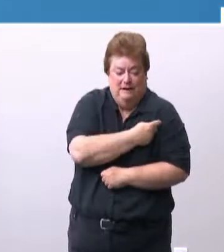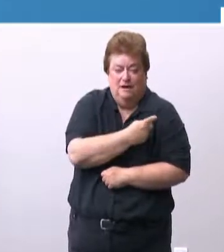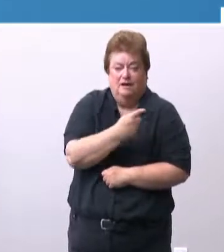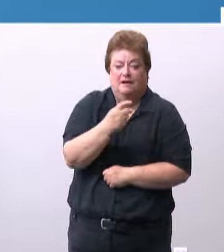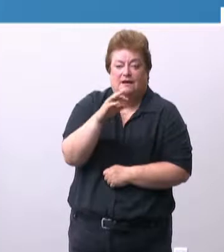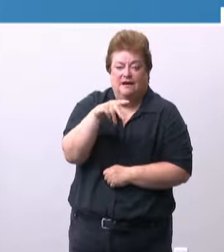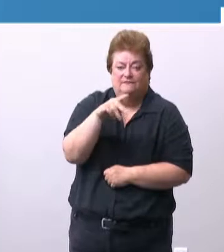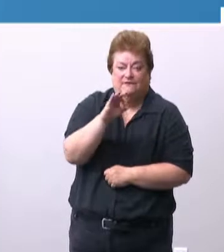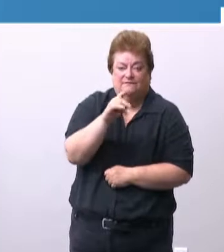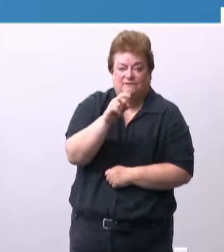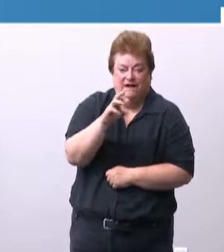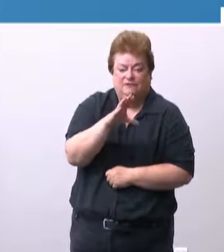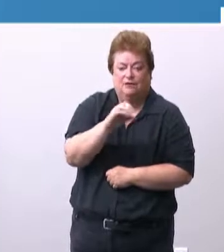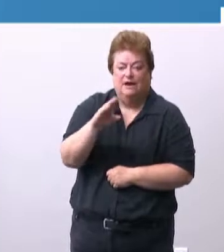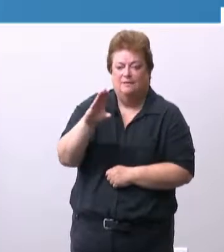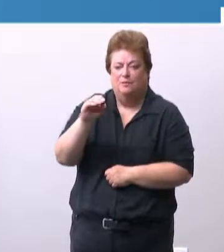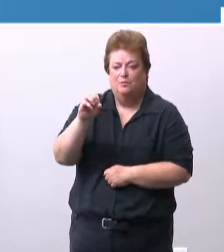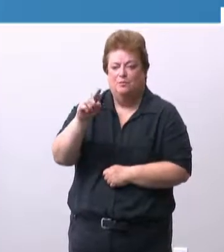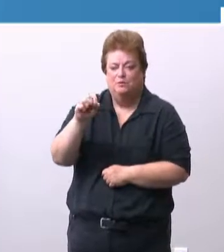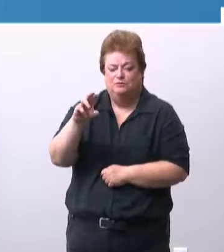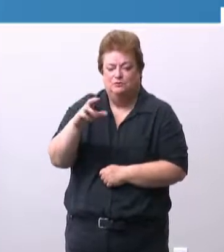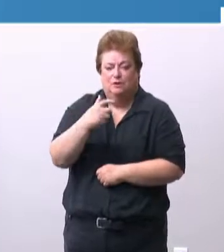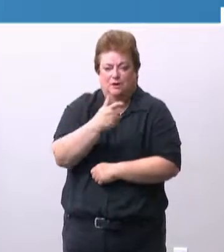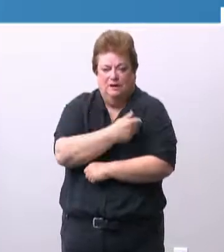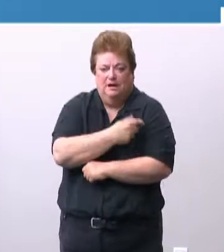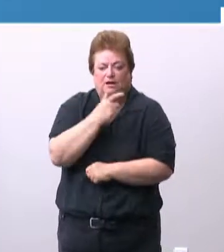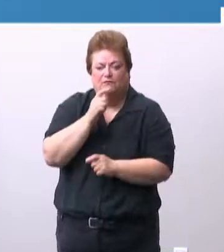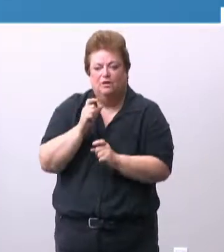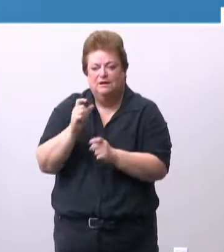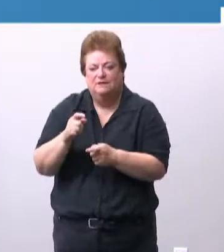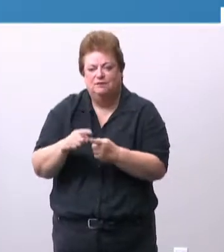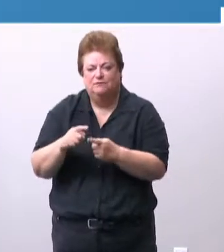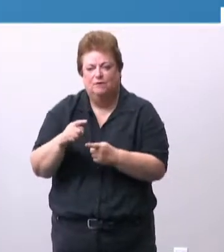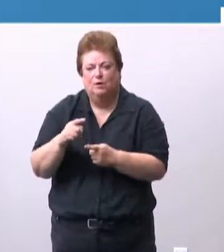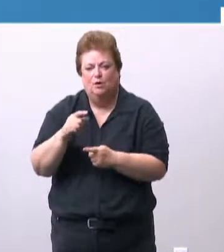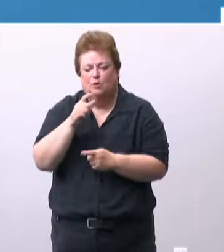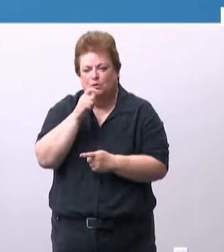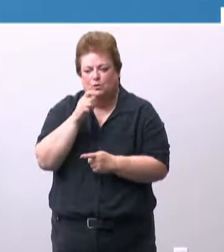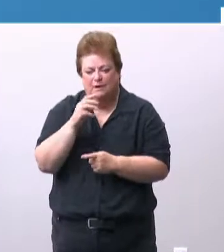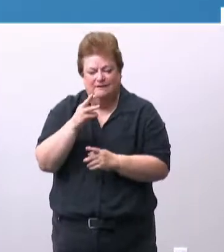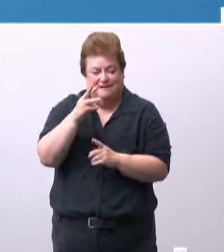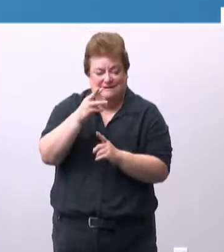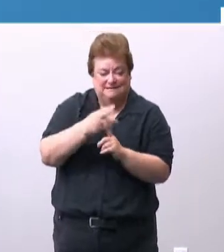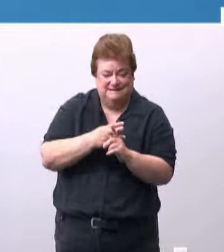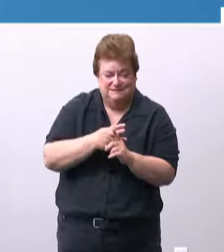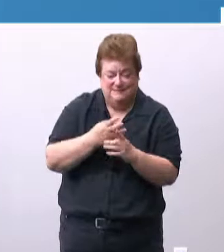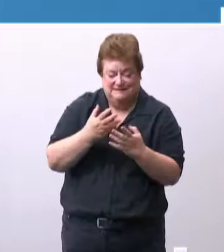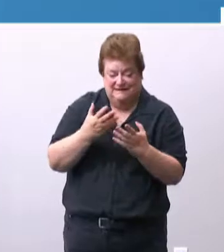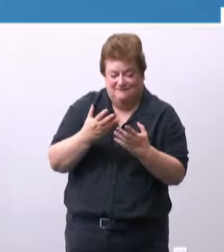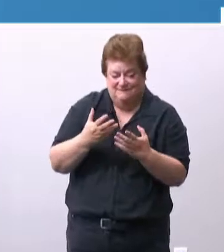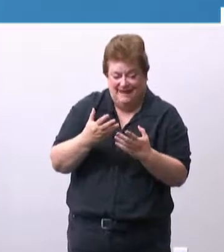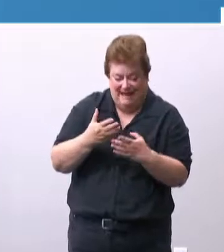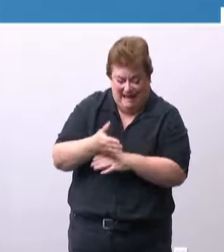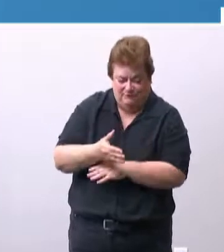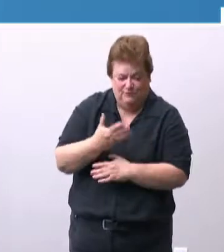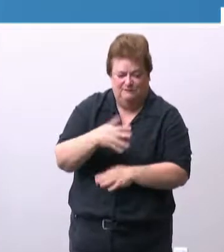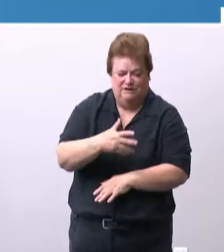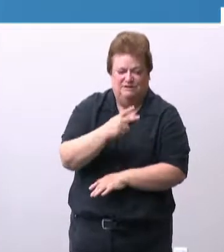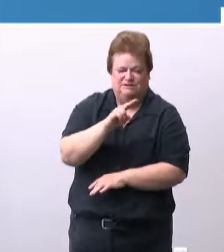vaccine, and the booster dose will be given to individuals at least 6 months after that second dose of Pfizer